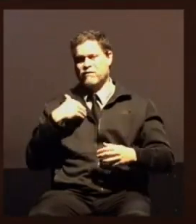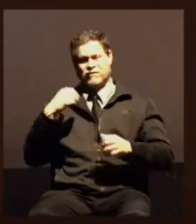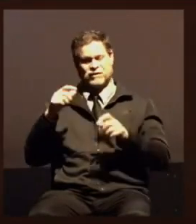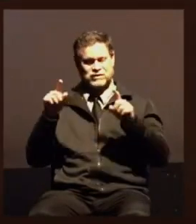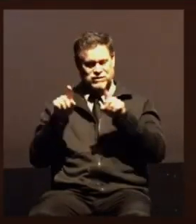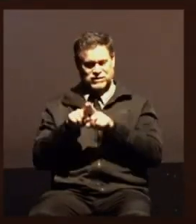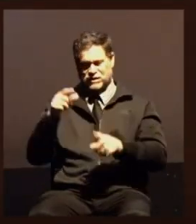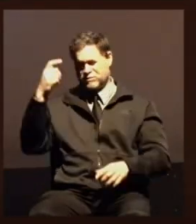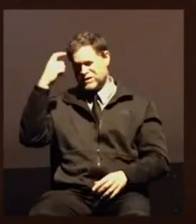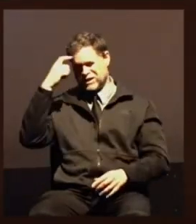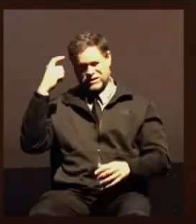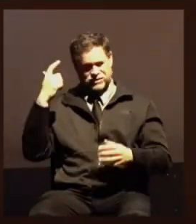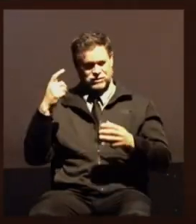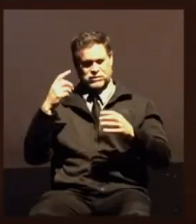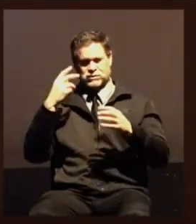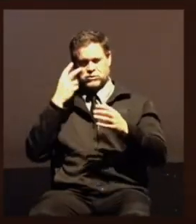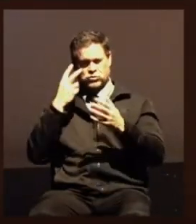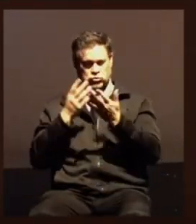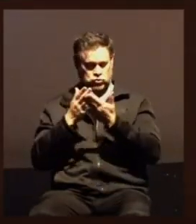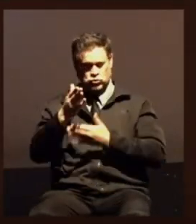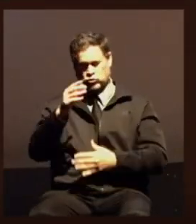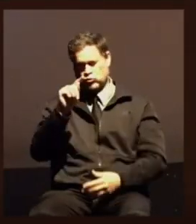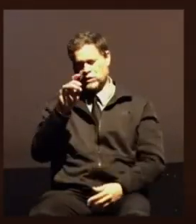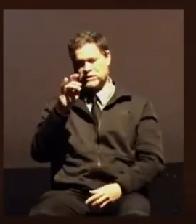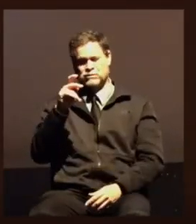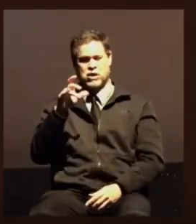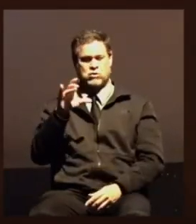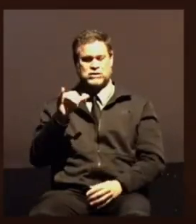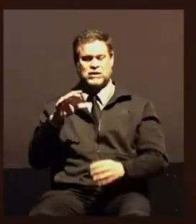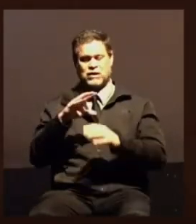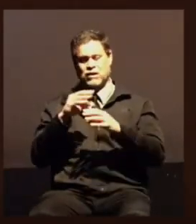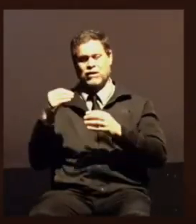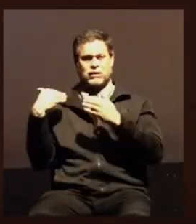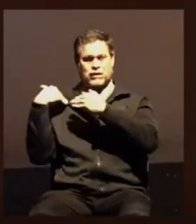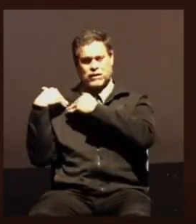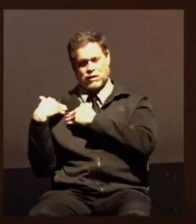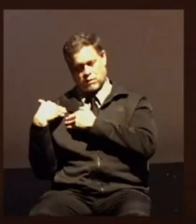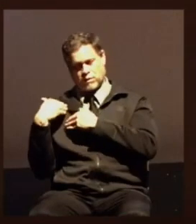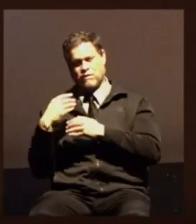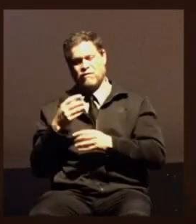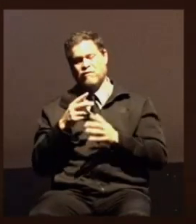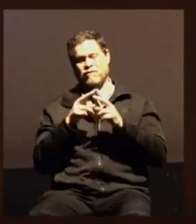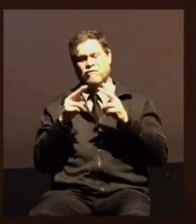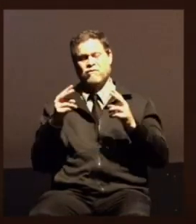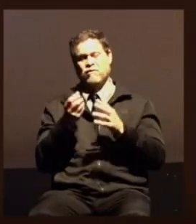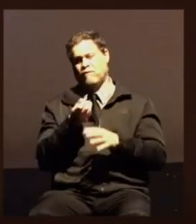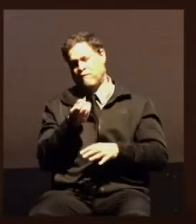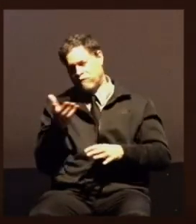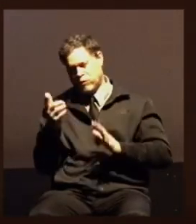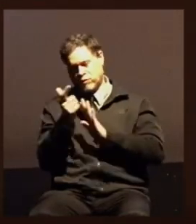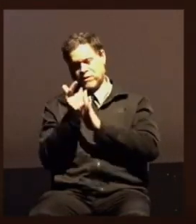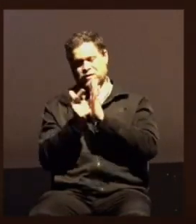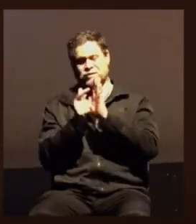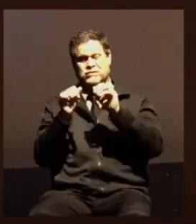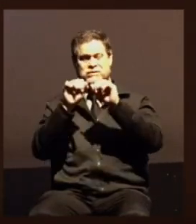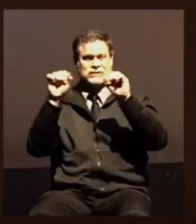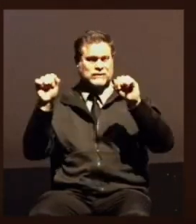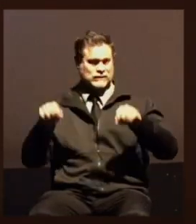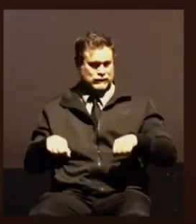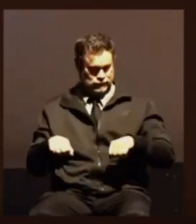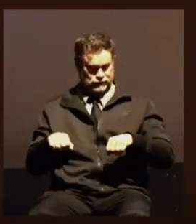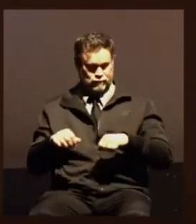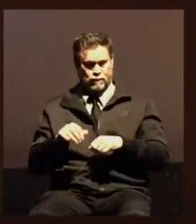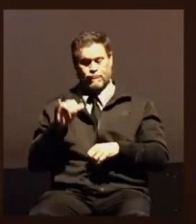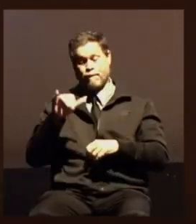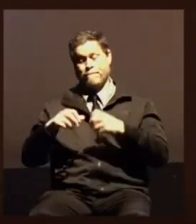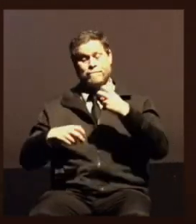sense of same transparency and accountability with very few legal systems. So